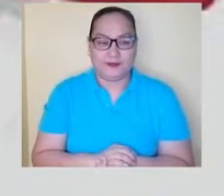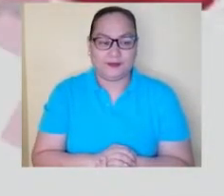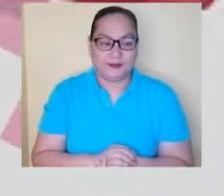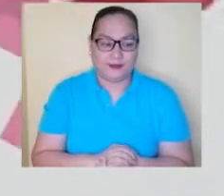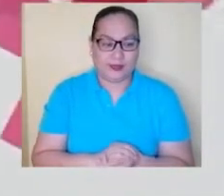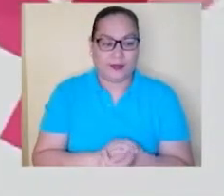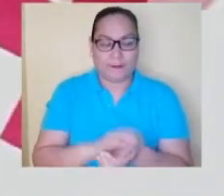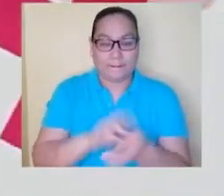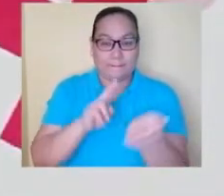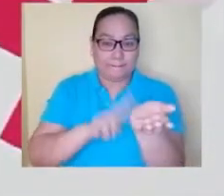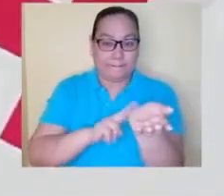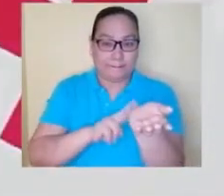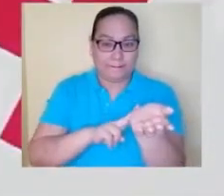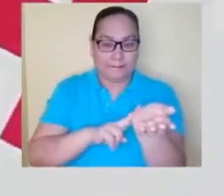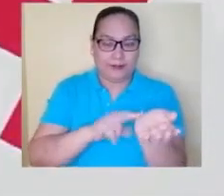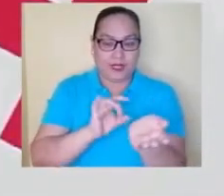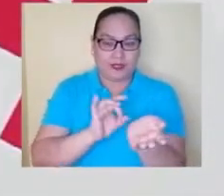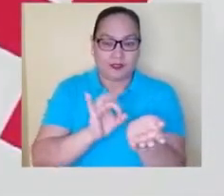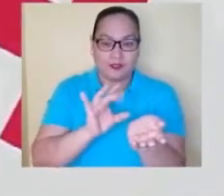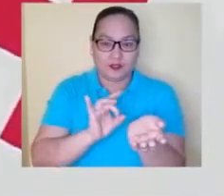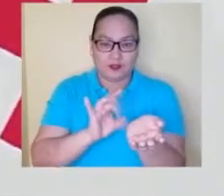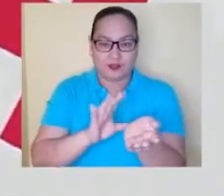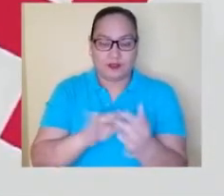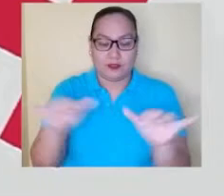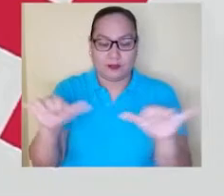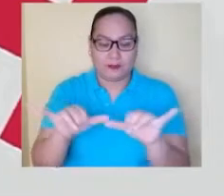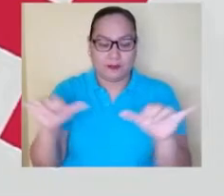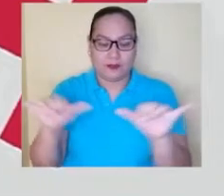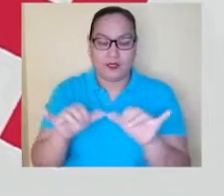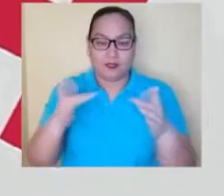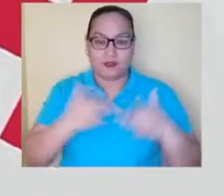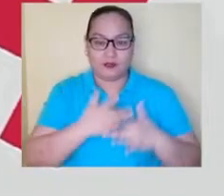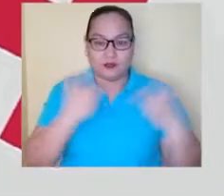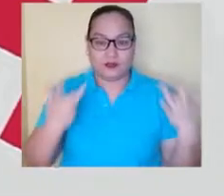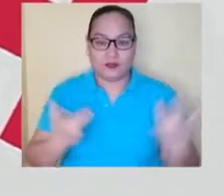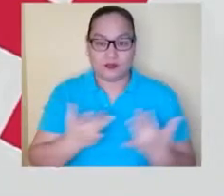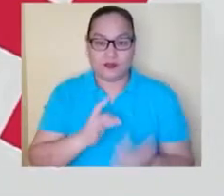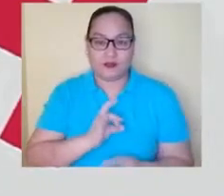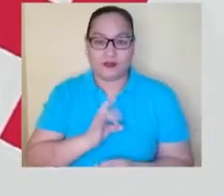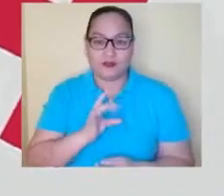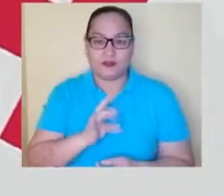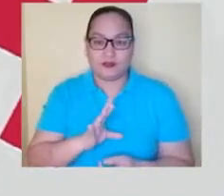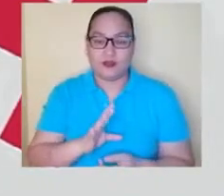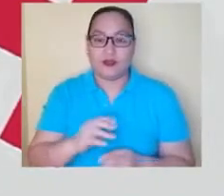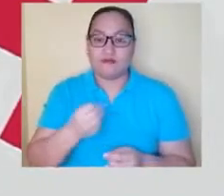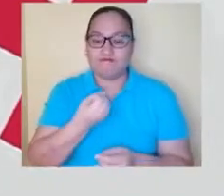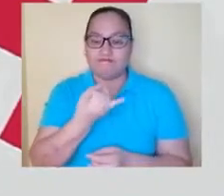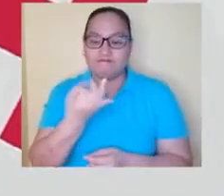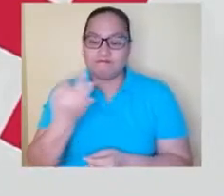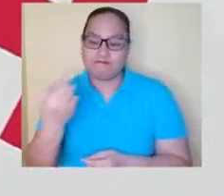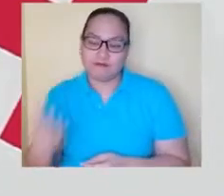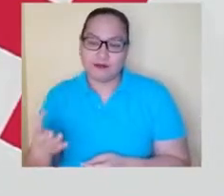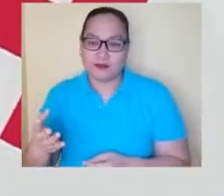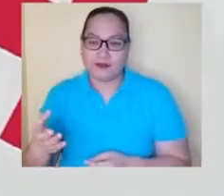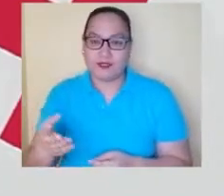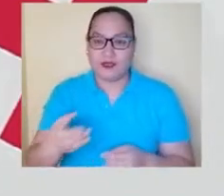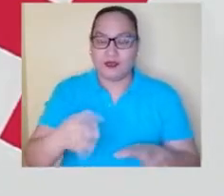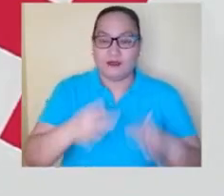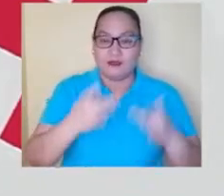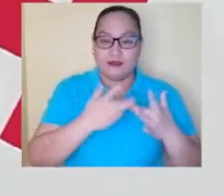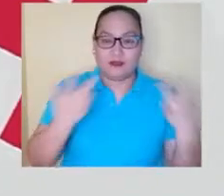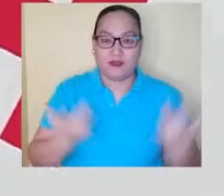Pulse rate. The pulse rate is a measurement of the heart rate, or the number of times the heart beats per